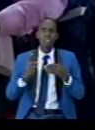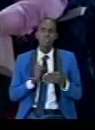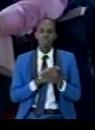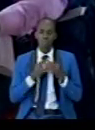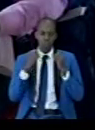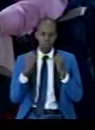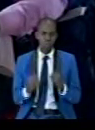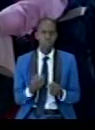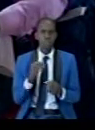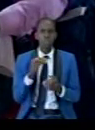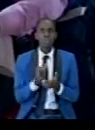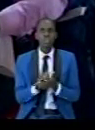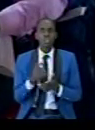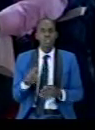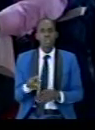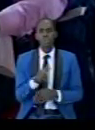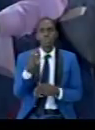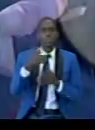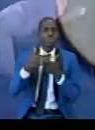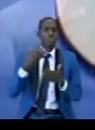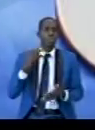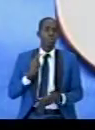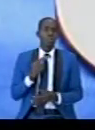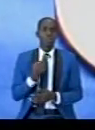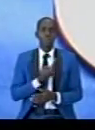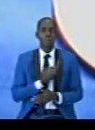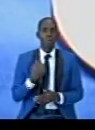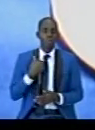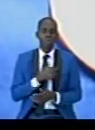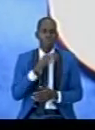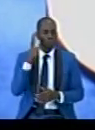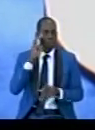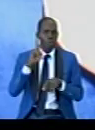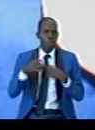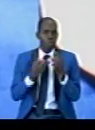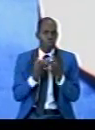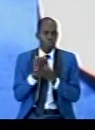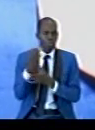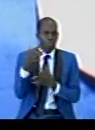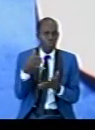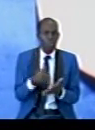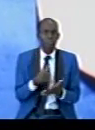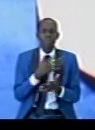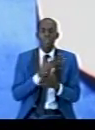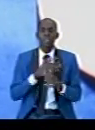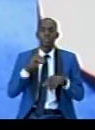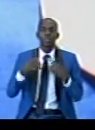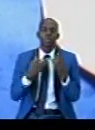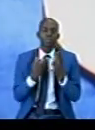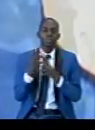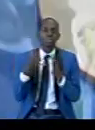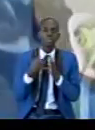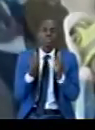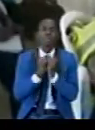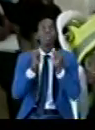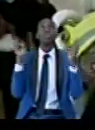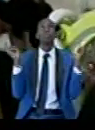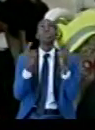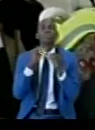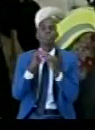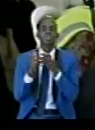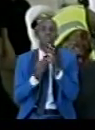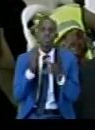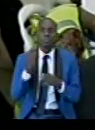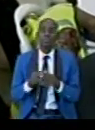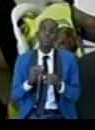the journey ahead of us will go through that journey and will go through victoriously in Jesus' name. Number three, he